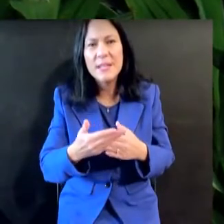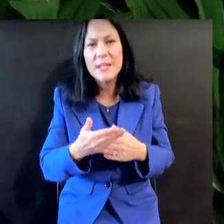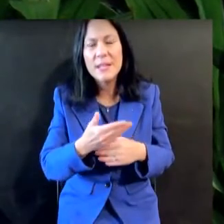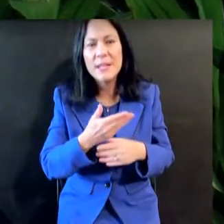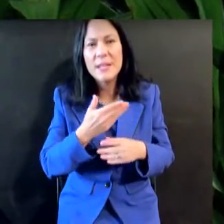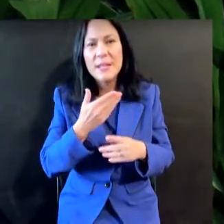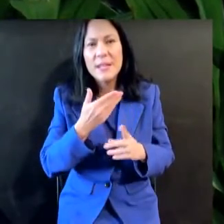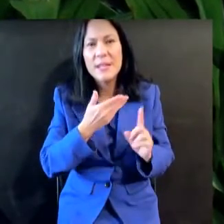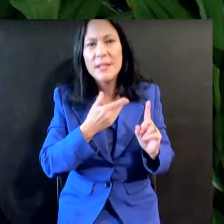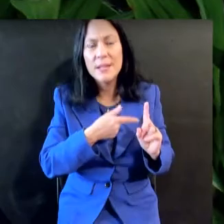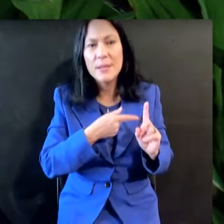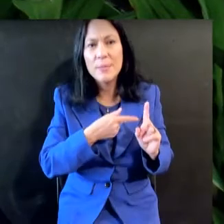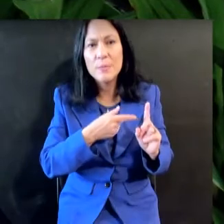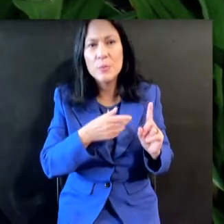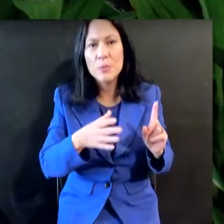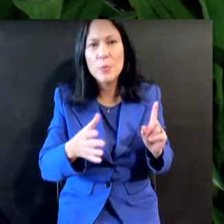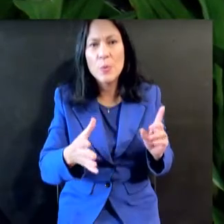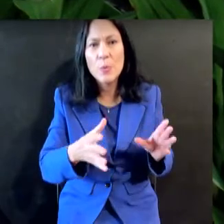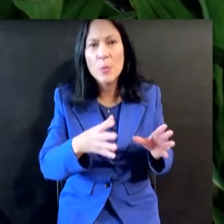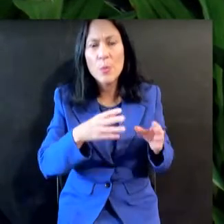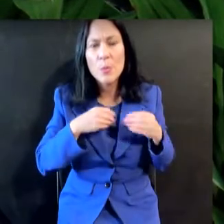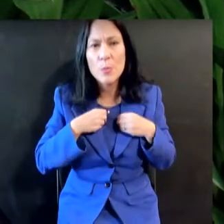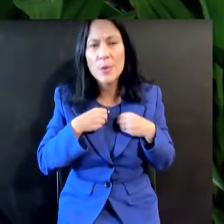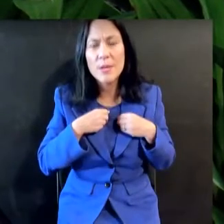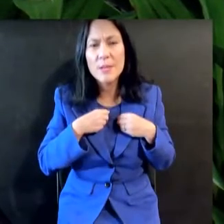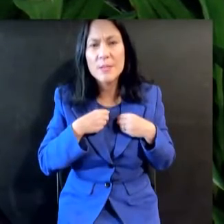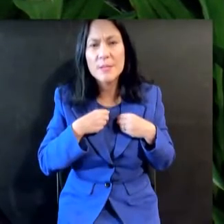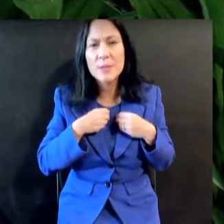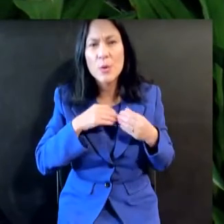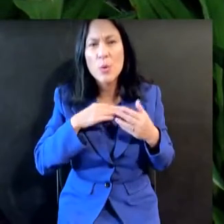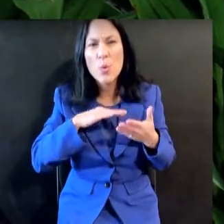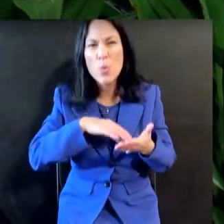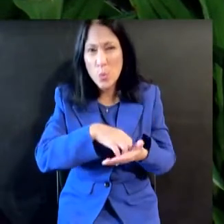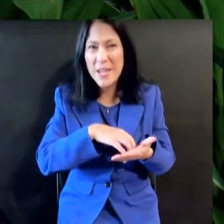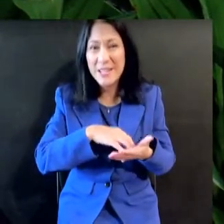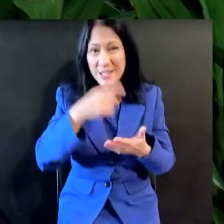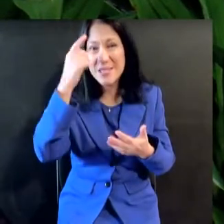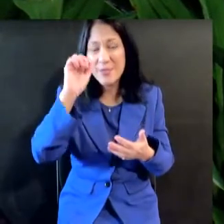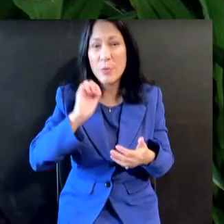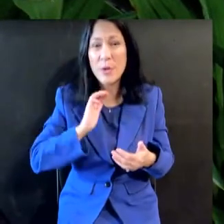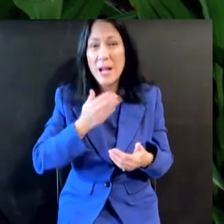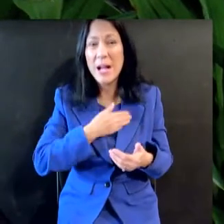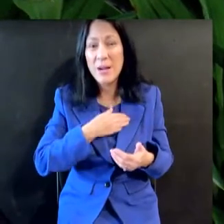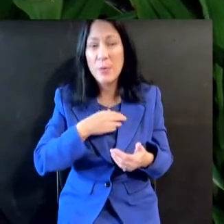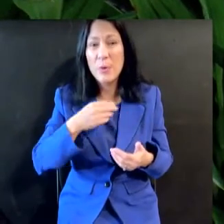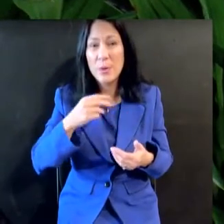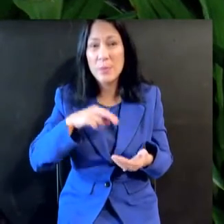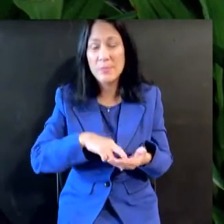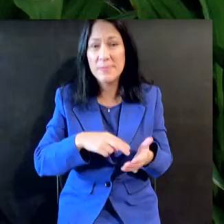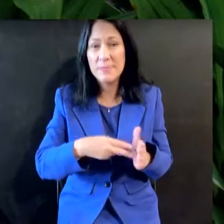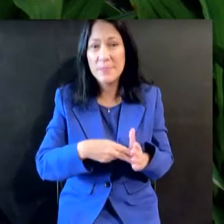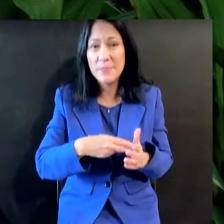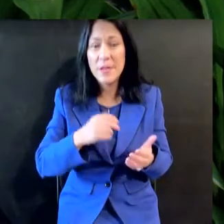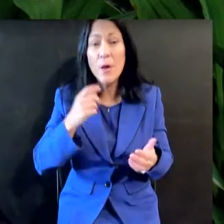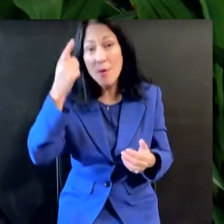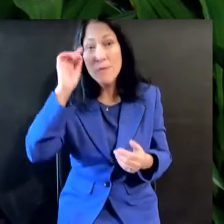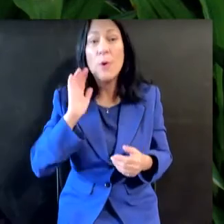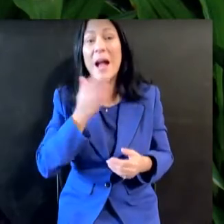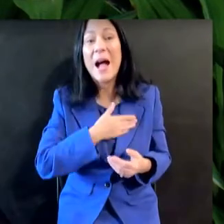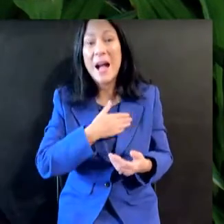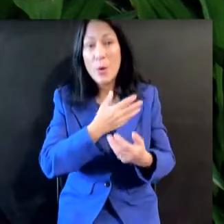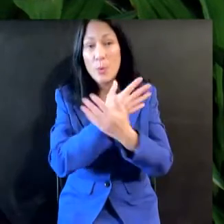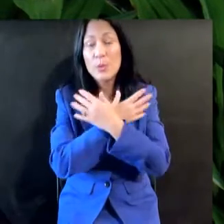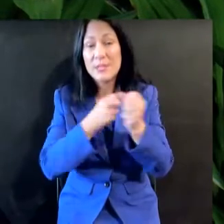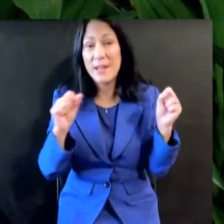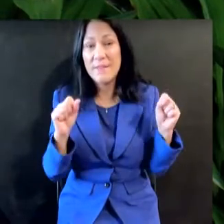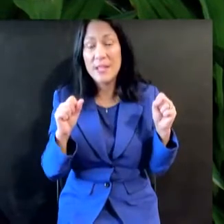vulnerability, to embrace weakness for our sake, for our salvation. And in his